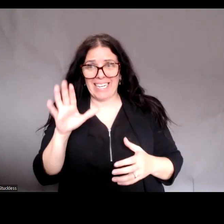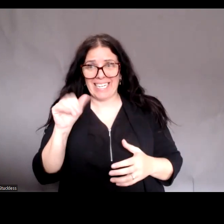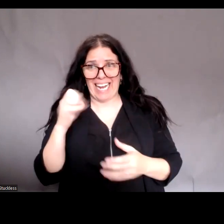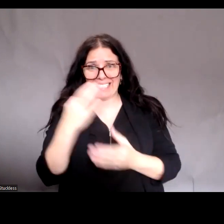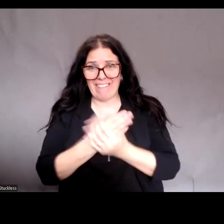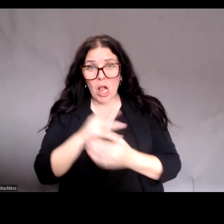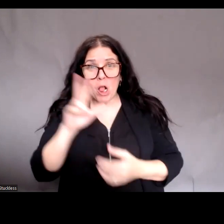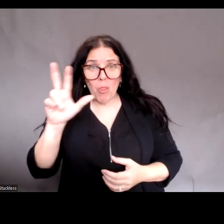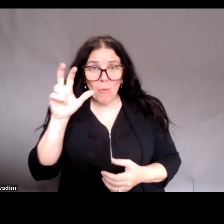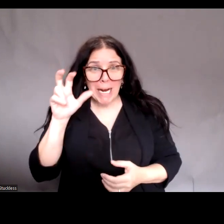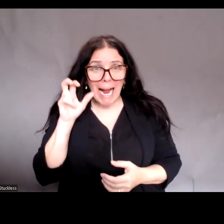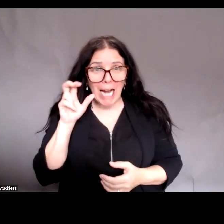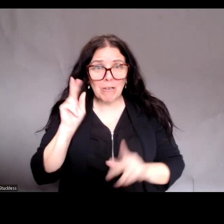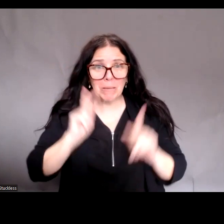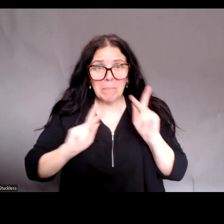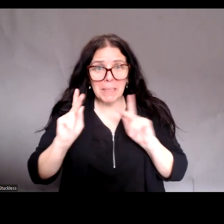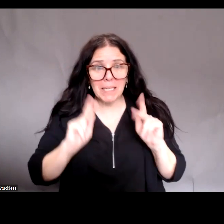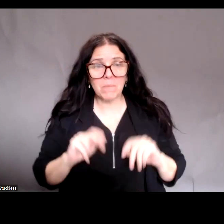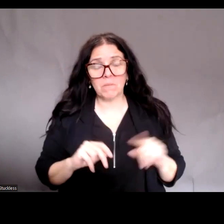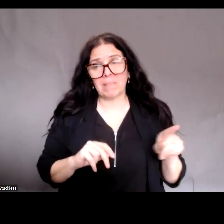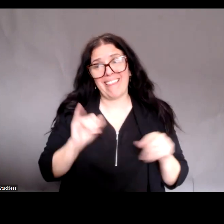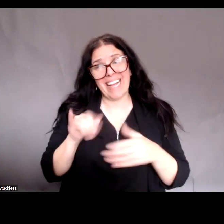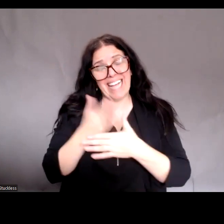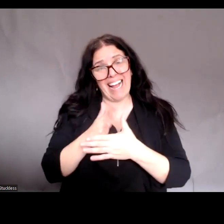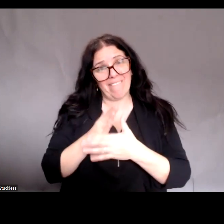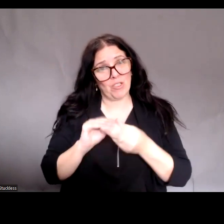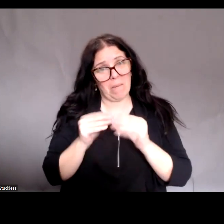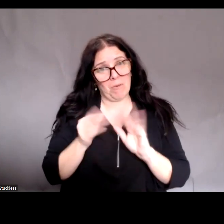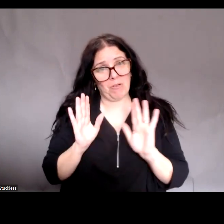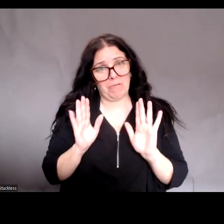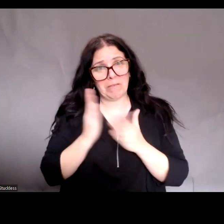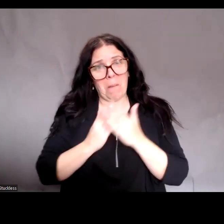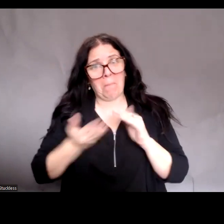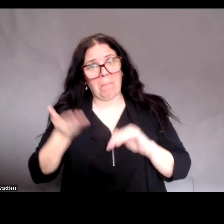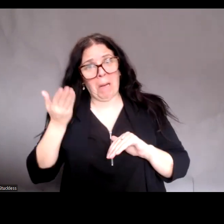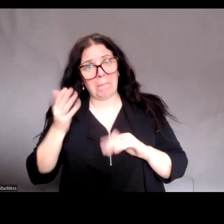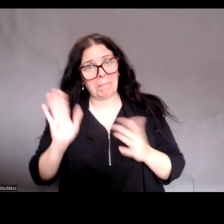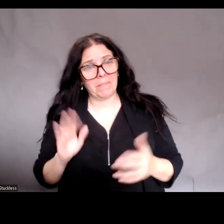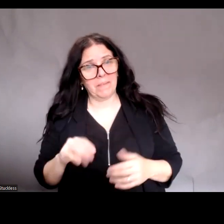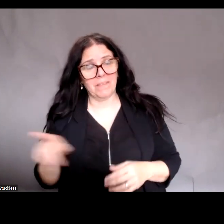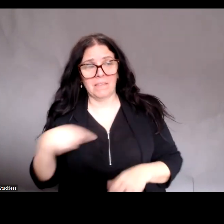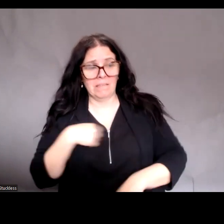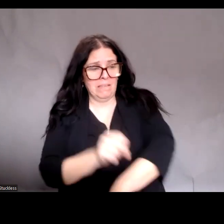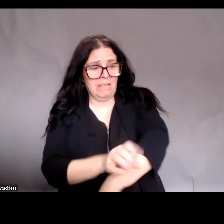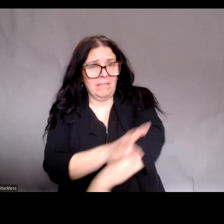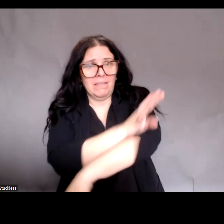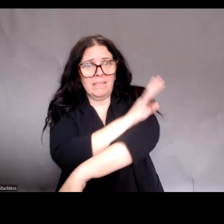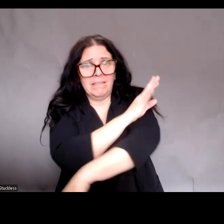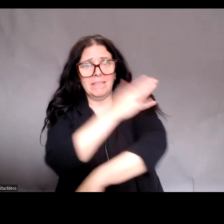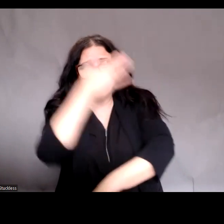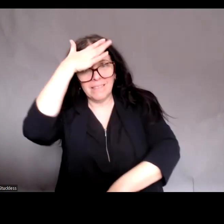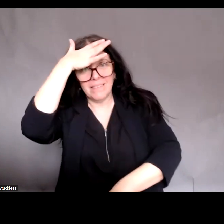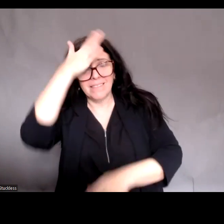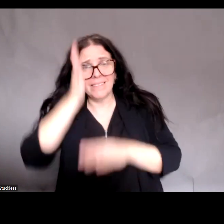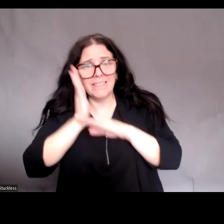files. That's crazy. Average. I'm sorry, my hair is standing up on my arm on that one.